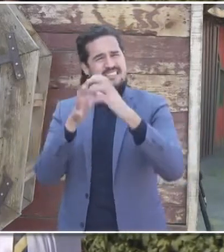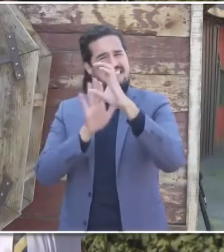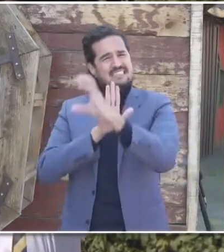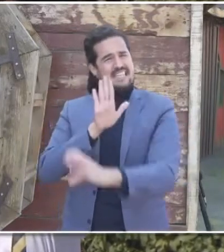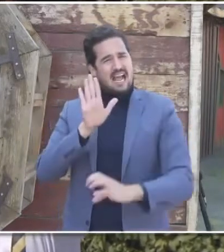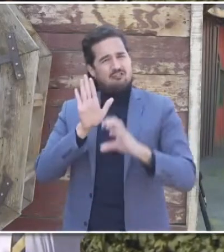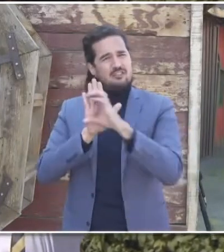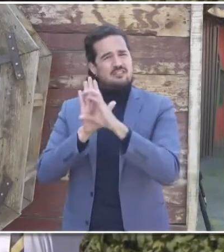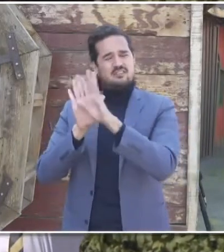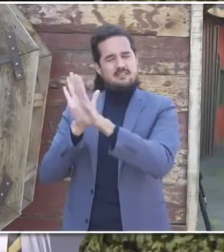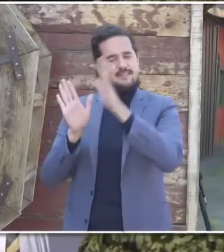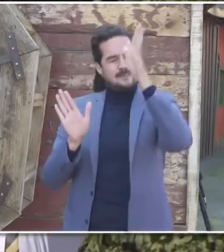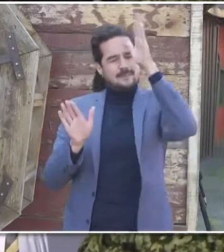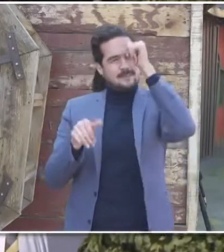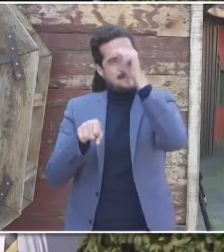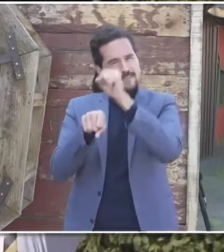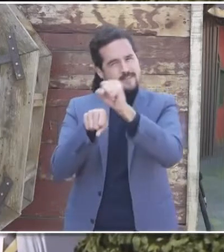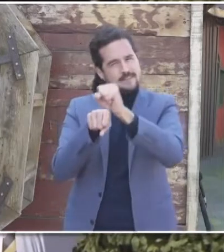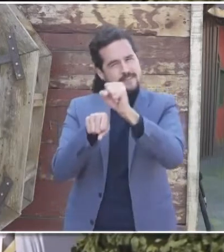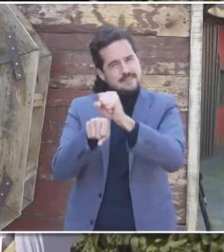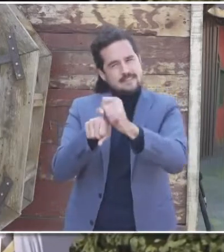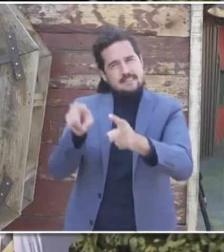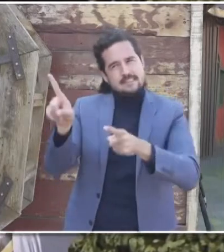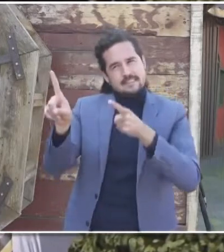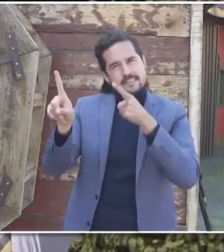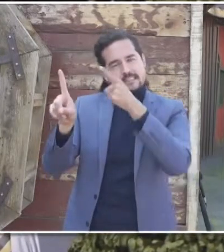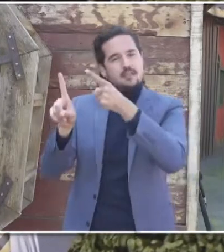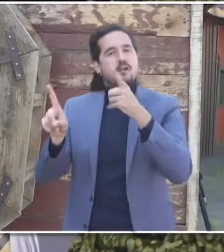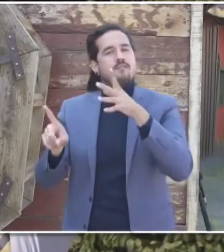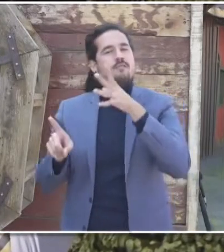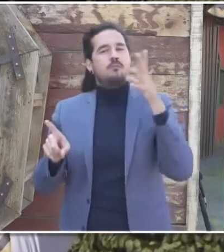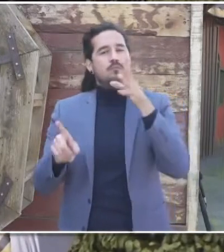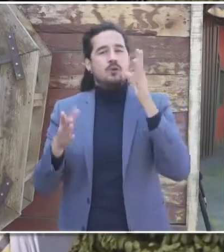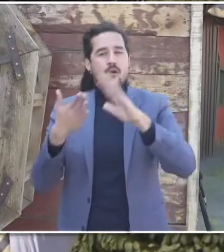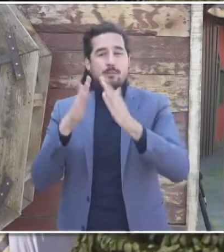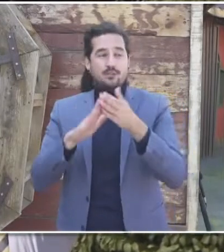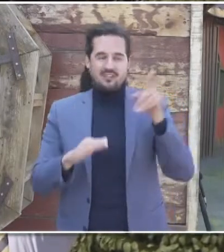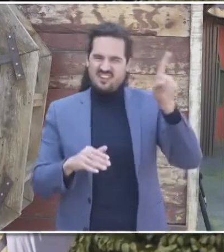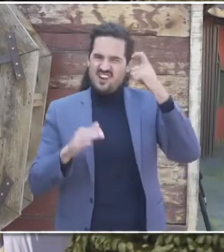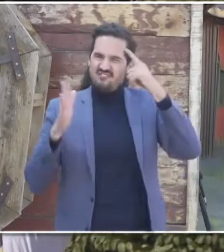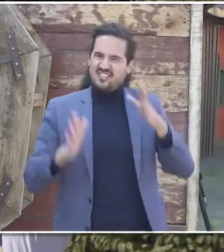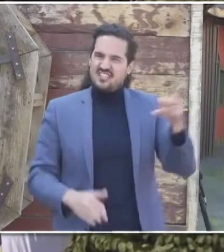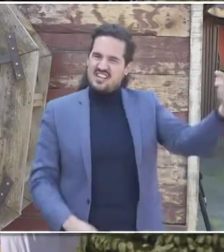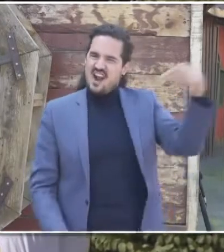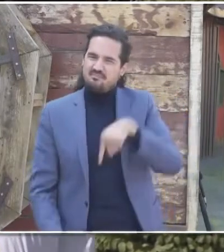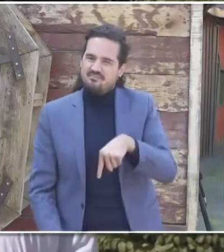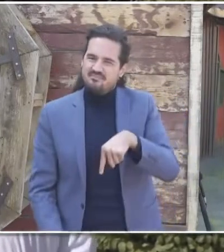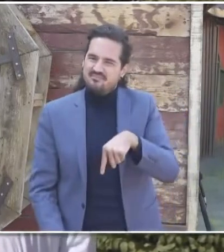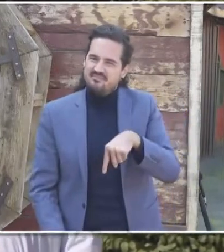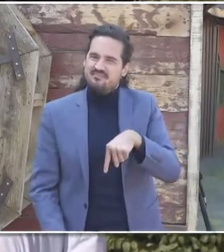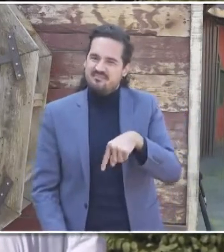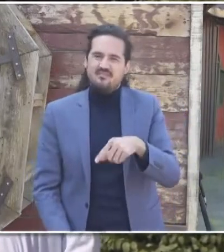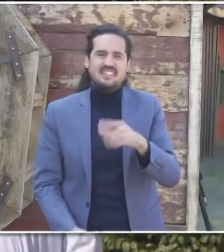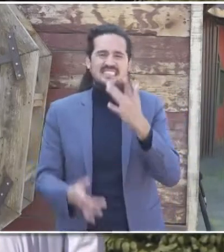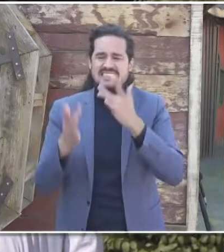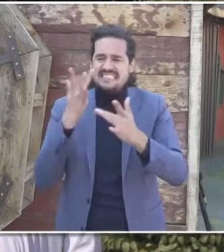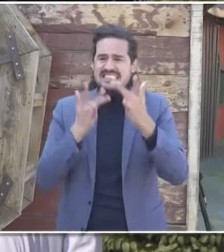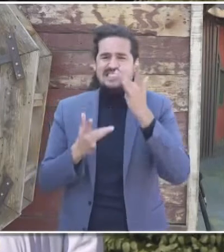farm communities throughout here reflect that. And if they don't have adequate water, if they don't have